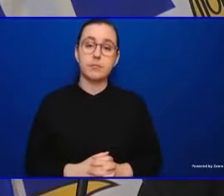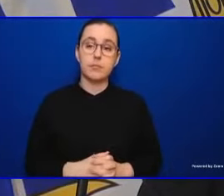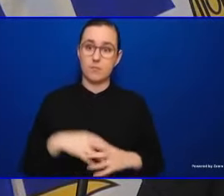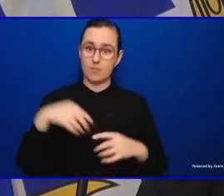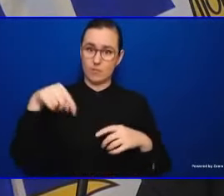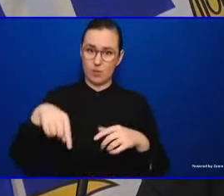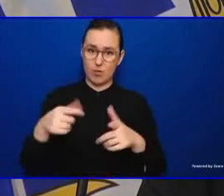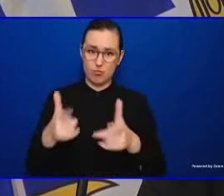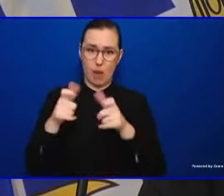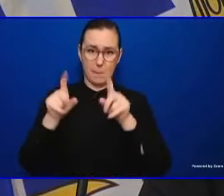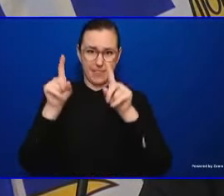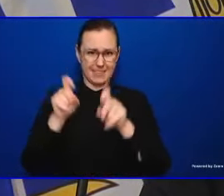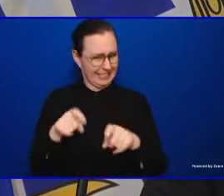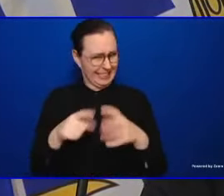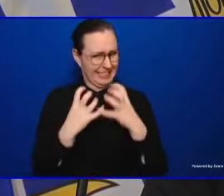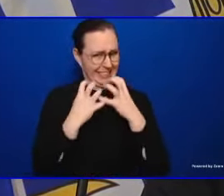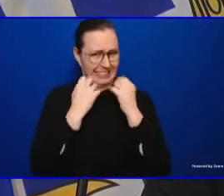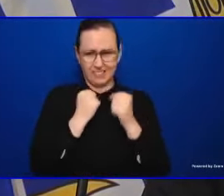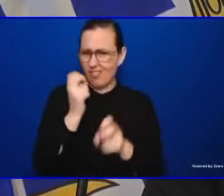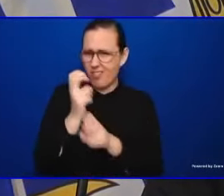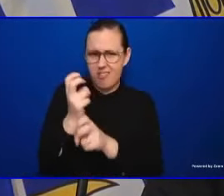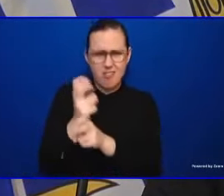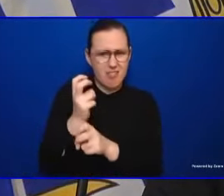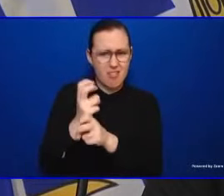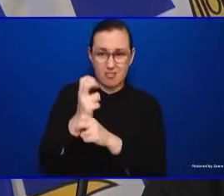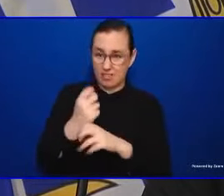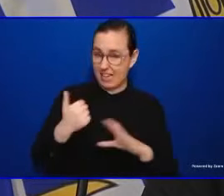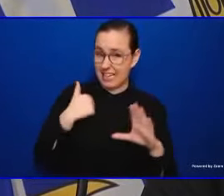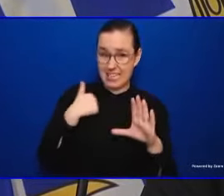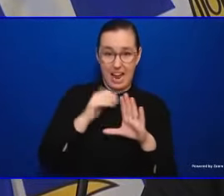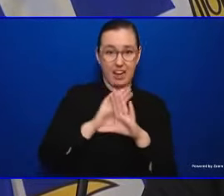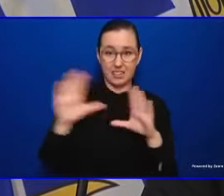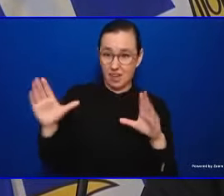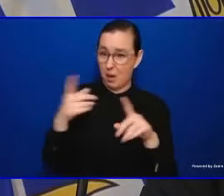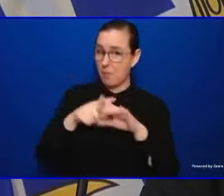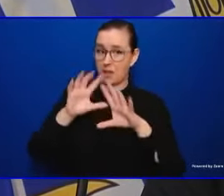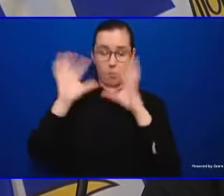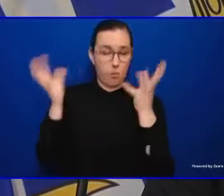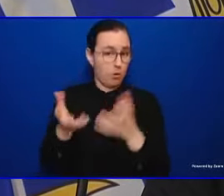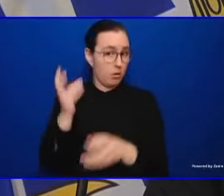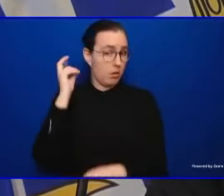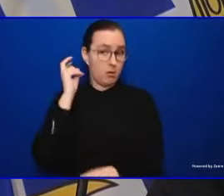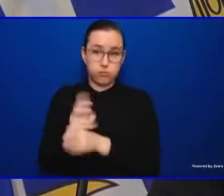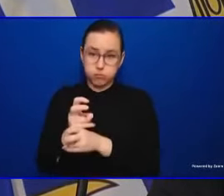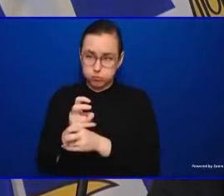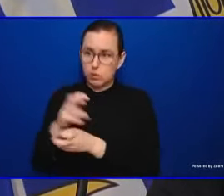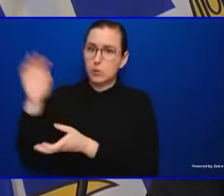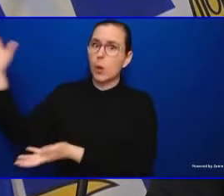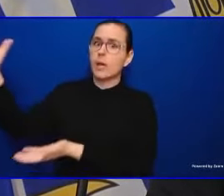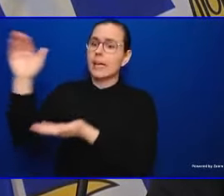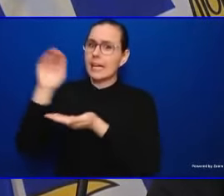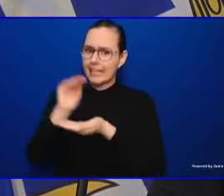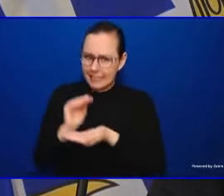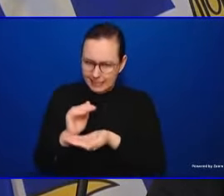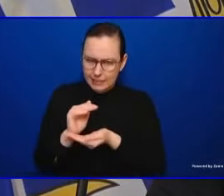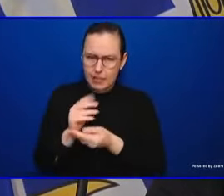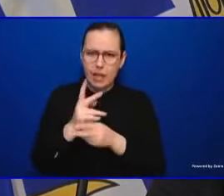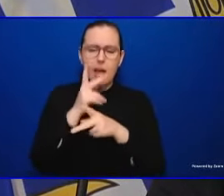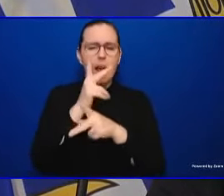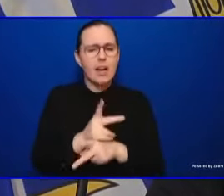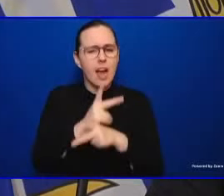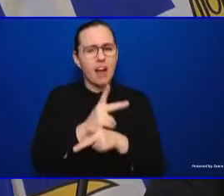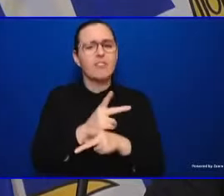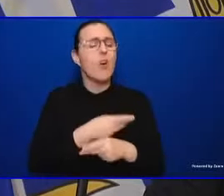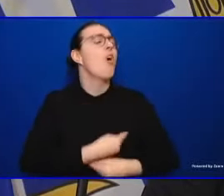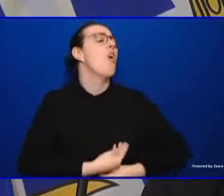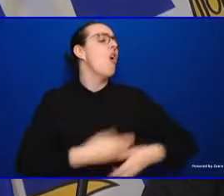I wanted to take a few minutes to talk about getting tested. We know, and I've said this, not everybody needs a